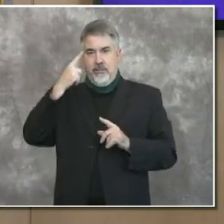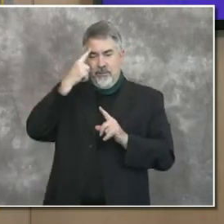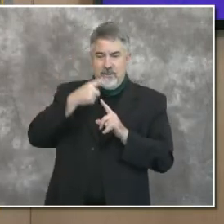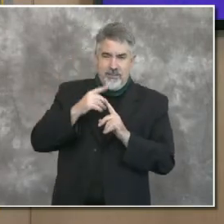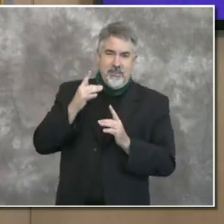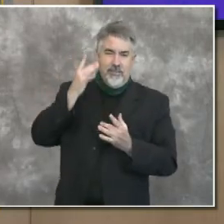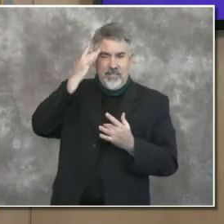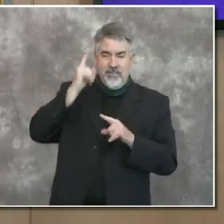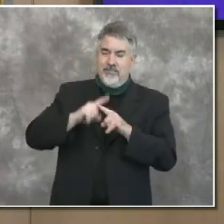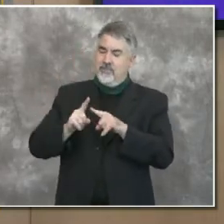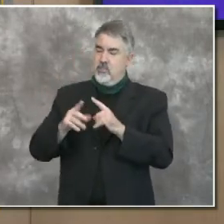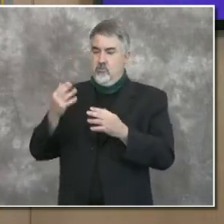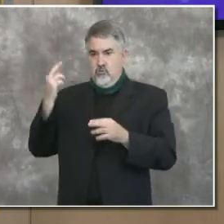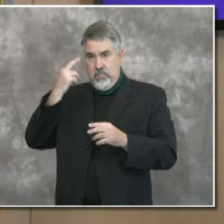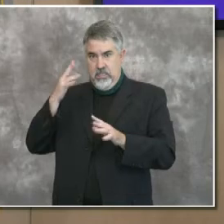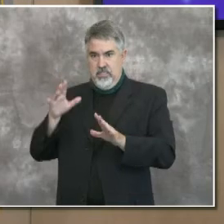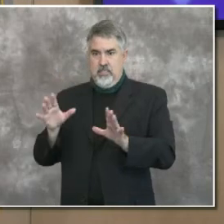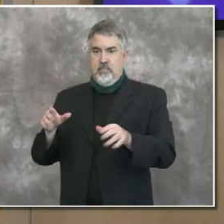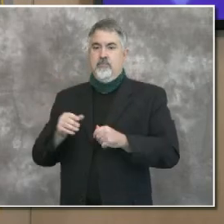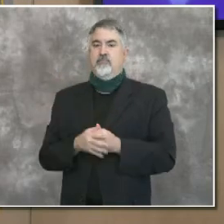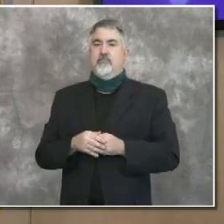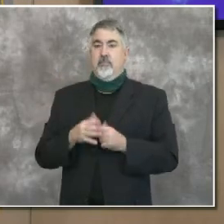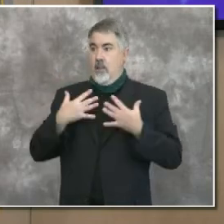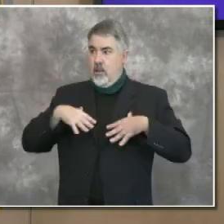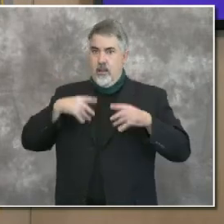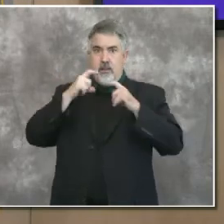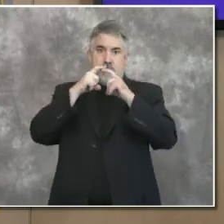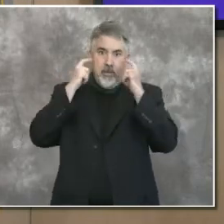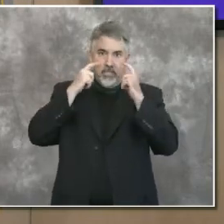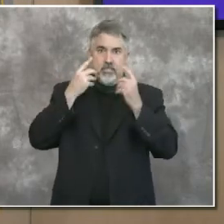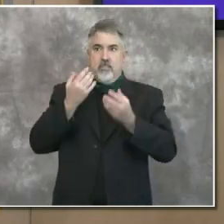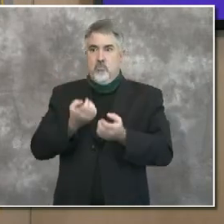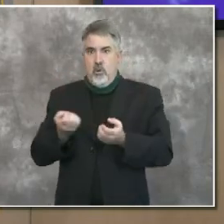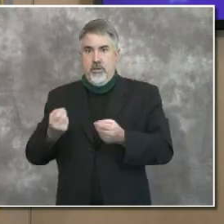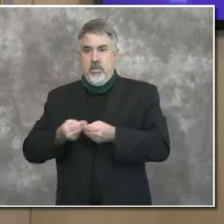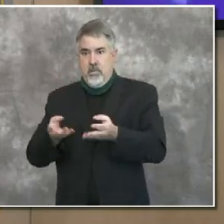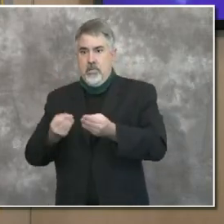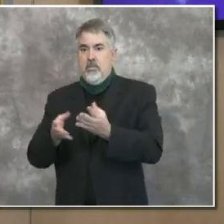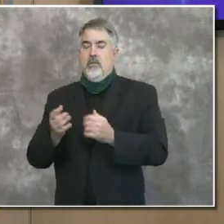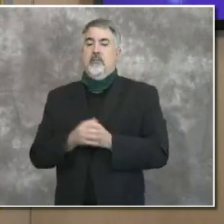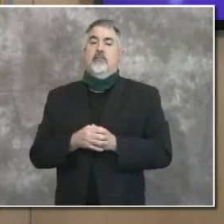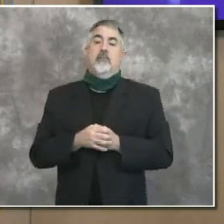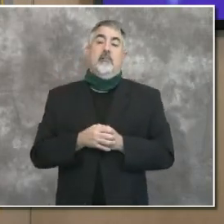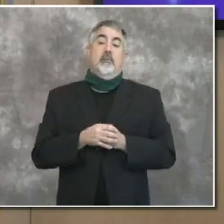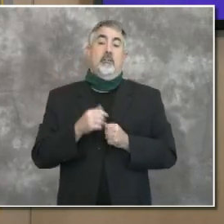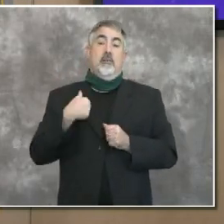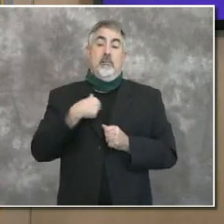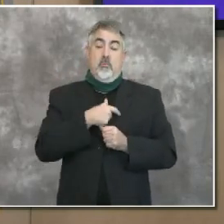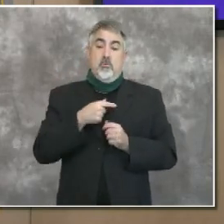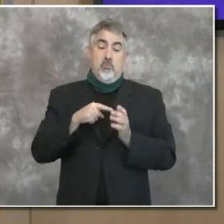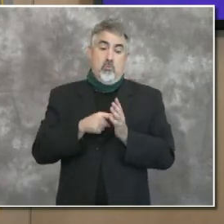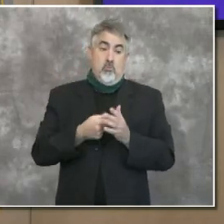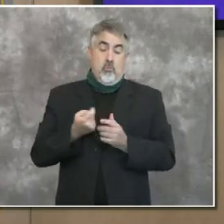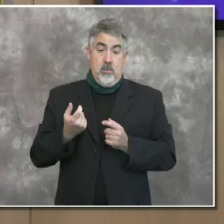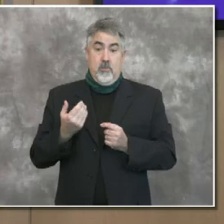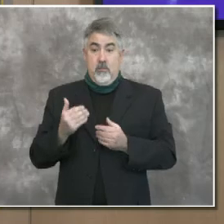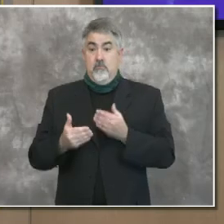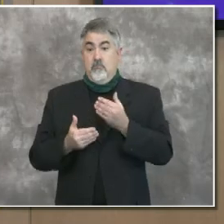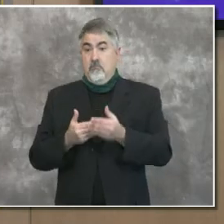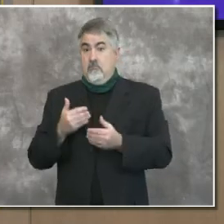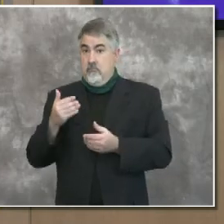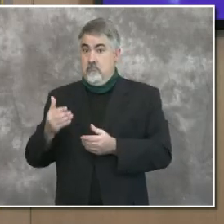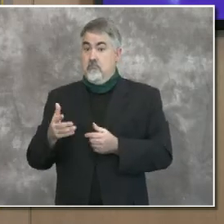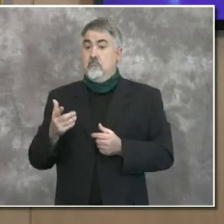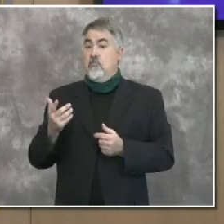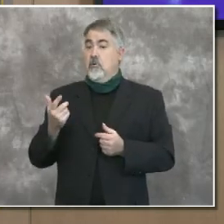needed around PPE for our medical and healthcare communities. And then as we begin to do that we do that in a thorough way and a thoughtful way. So I